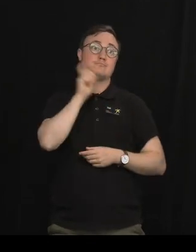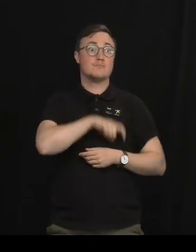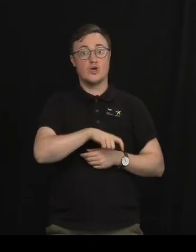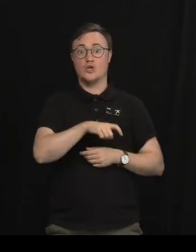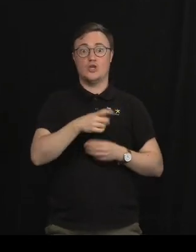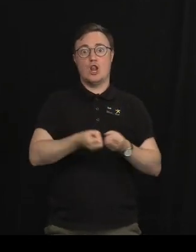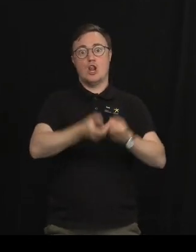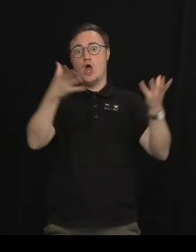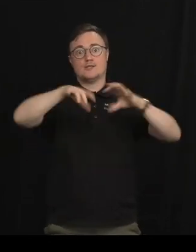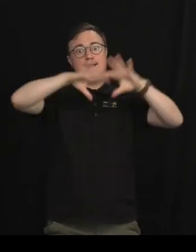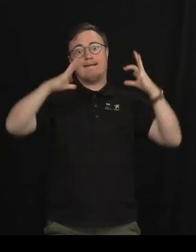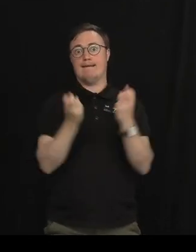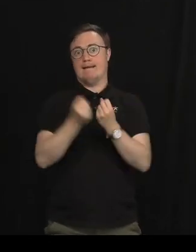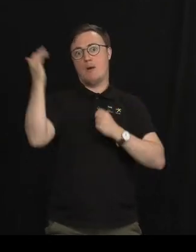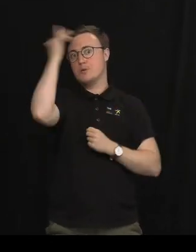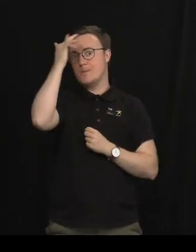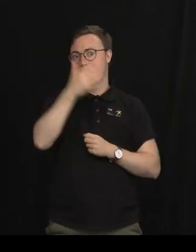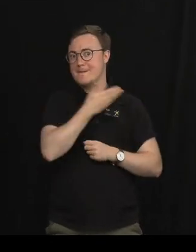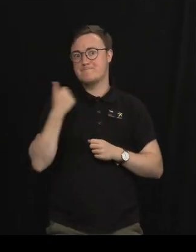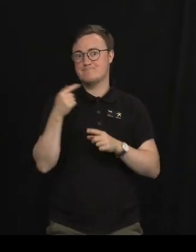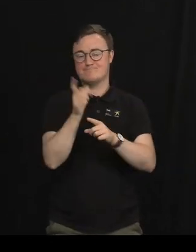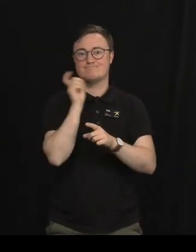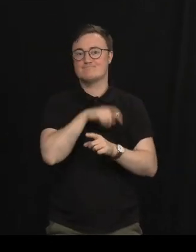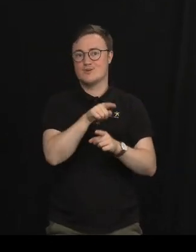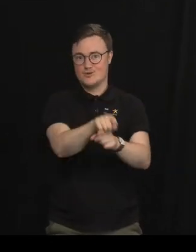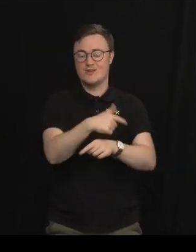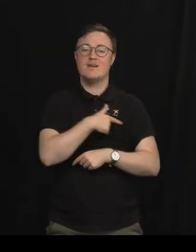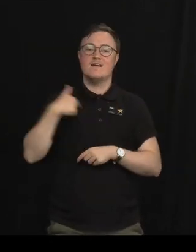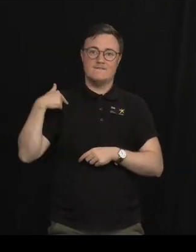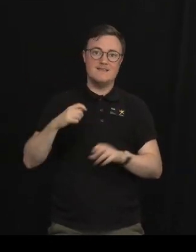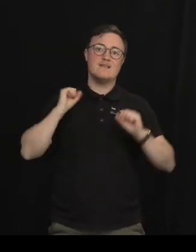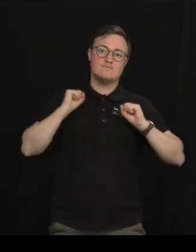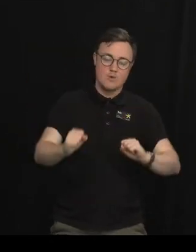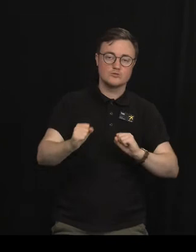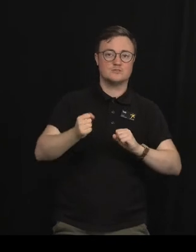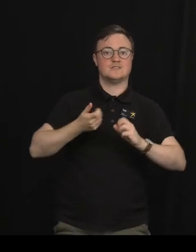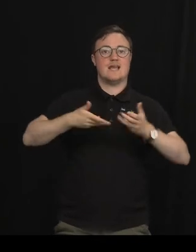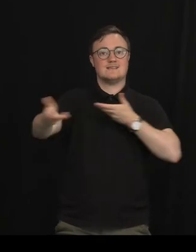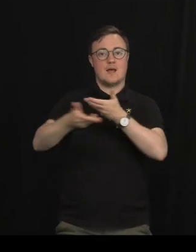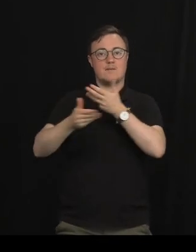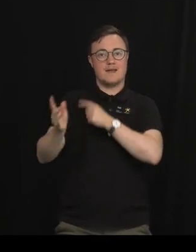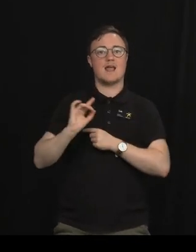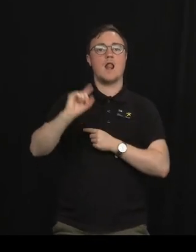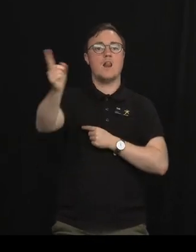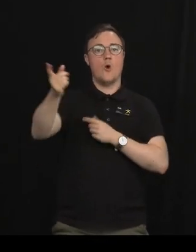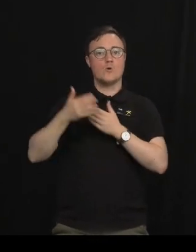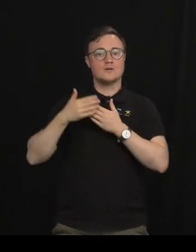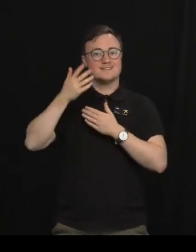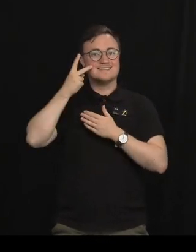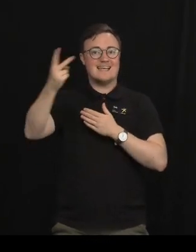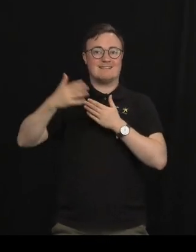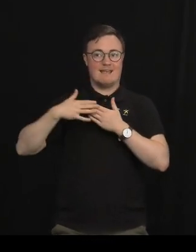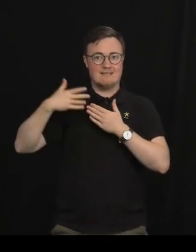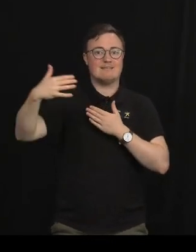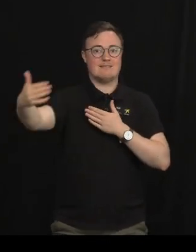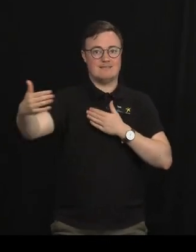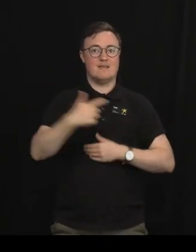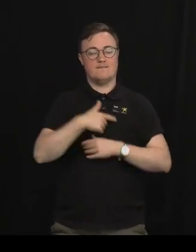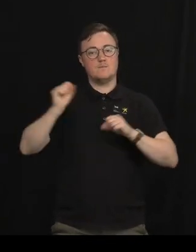to continue press for the long-term development cooperation part of the development budget being